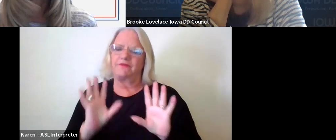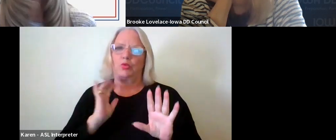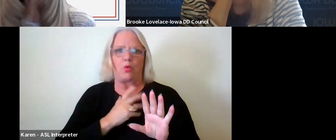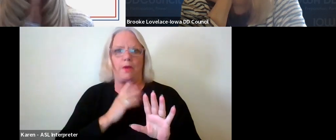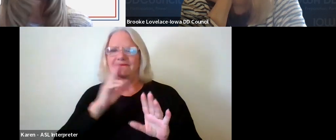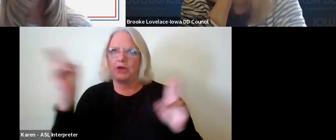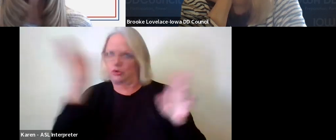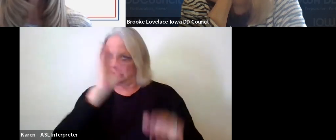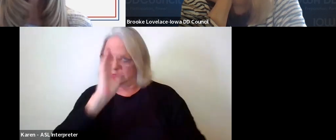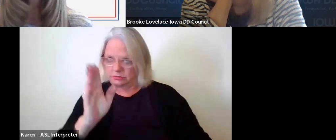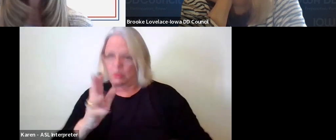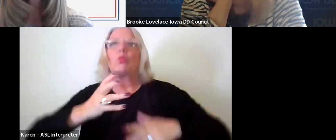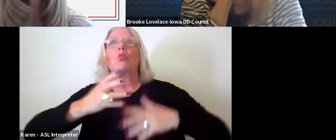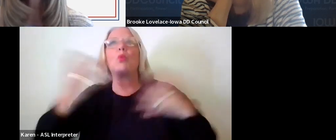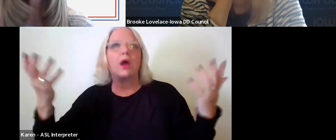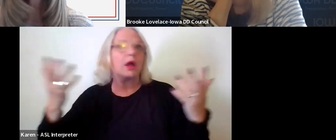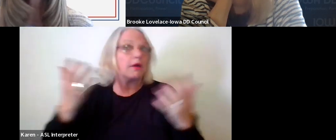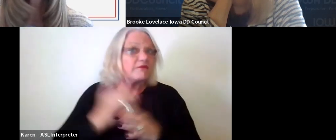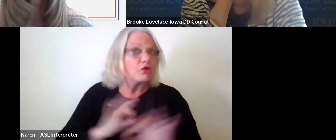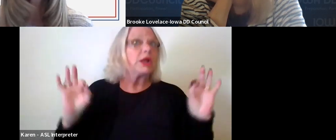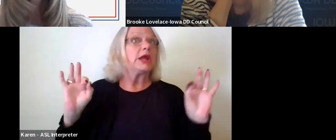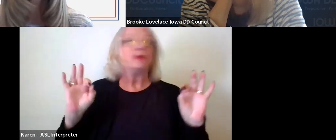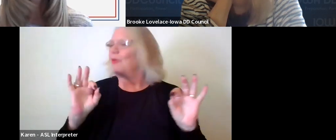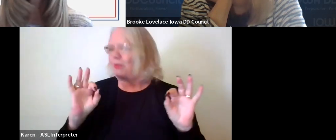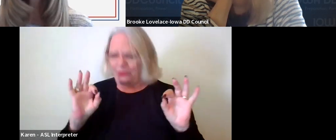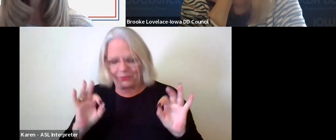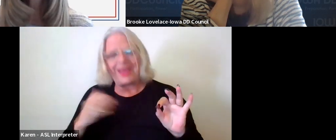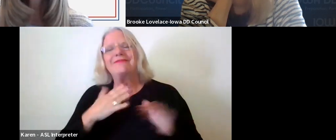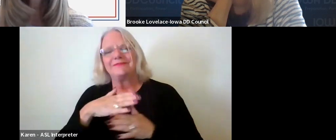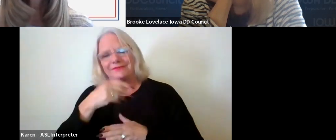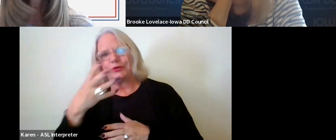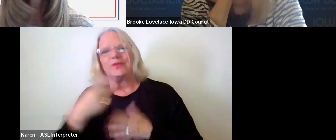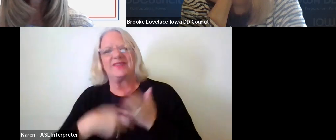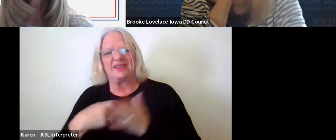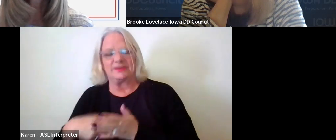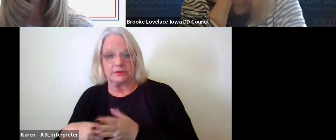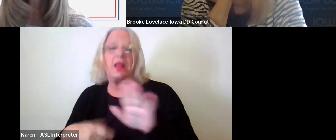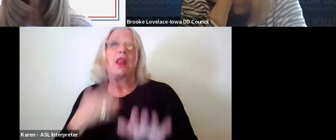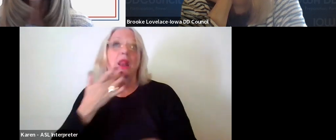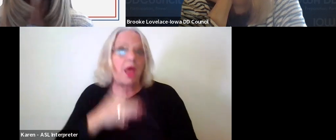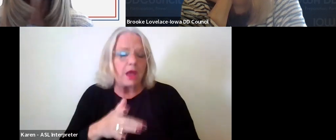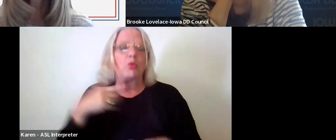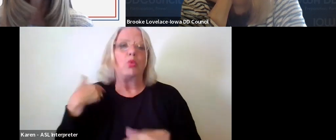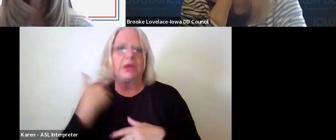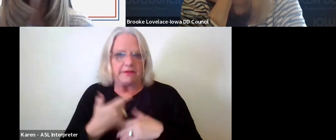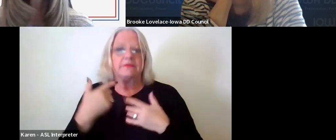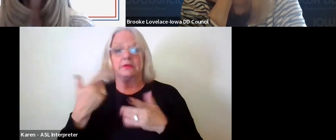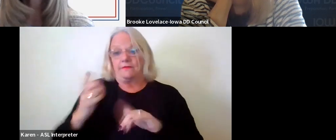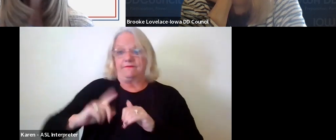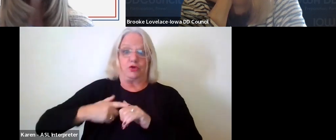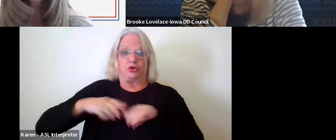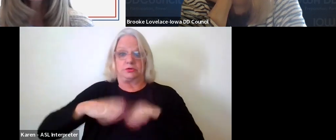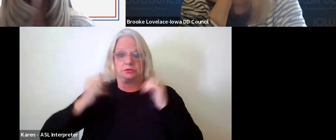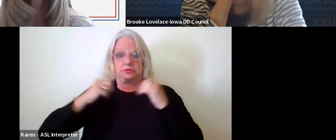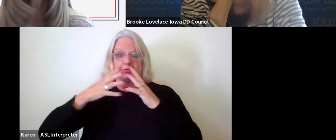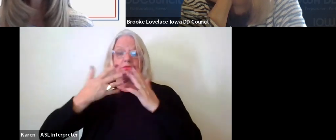fees that are charged. So there are some fees associated with this. We have already been able to reduce the fees several times since we launched the program,